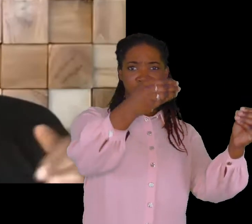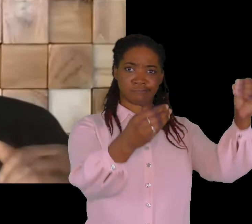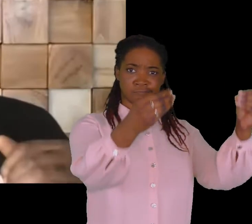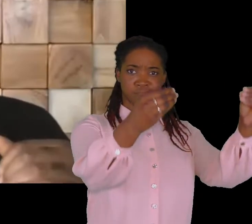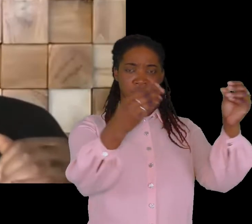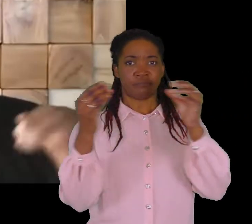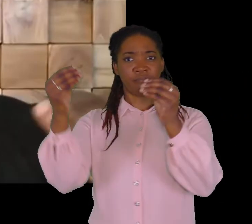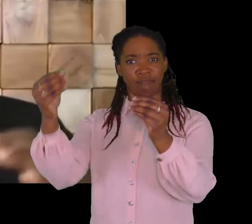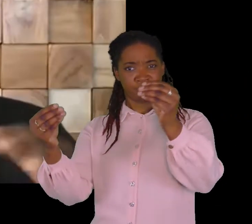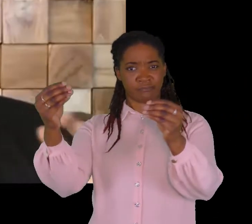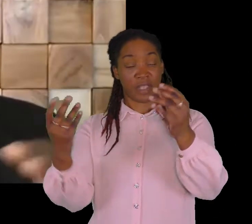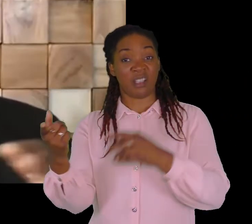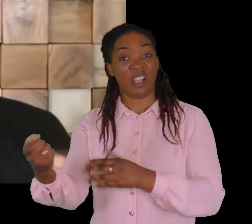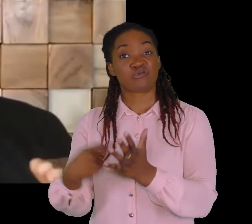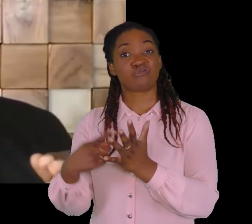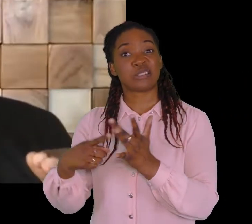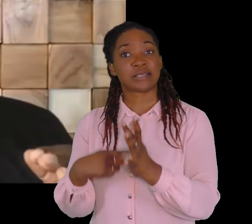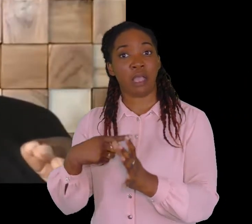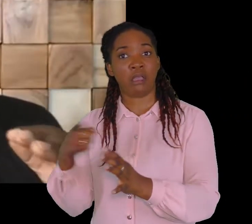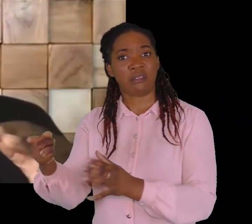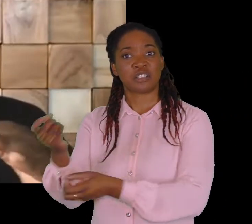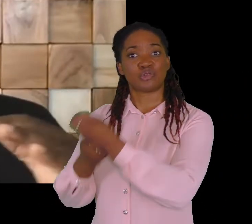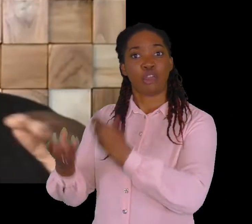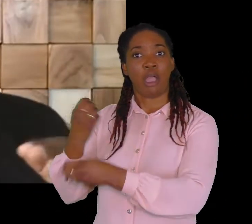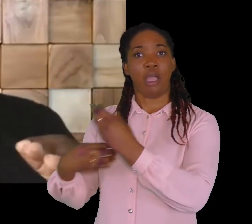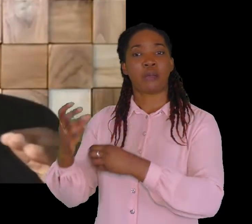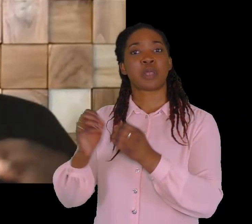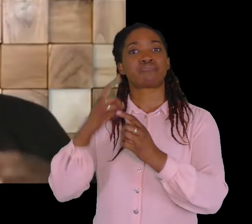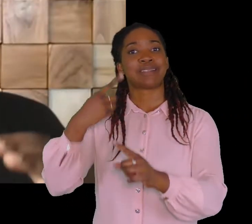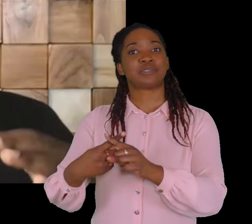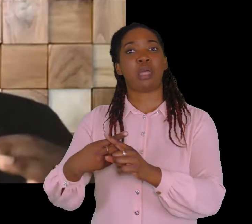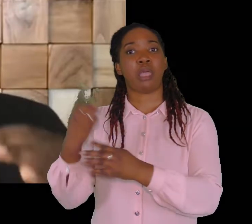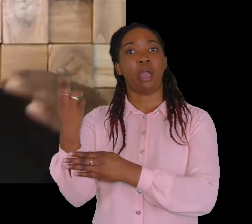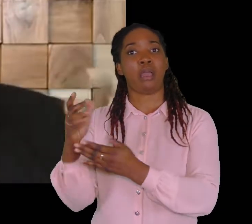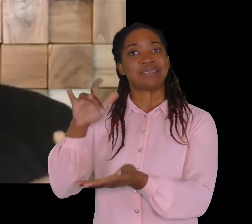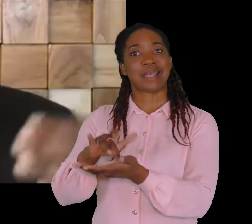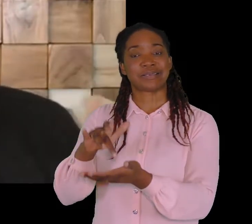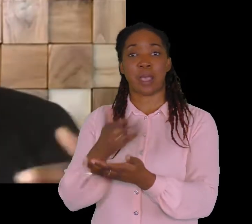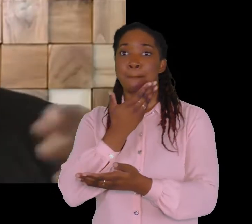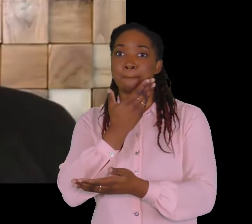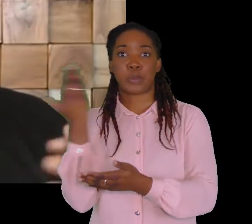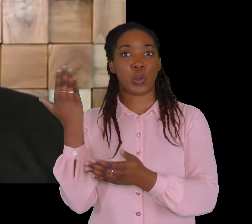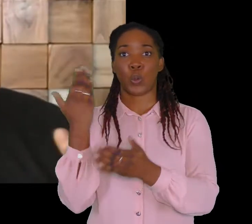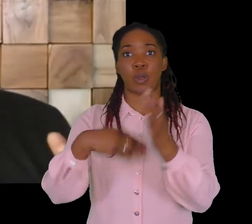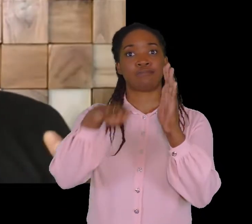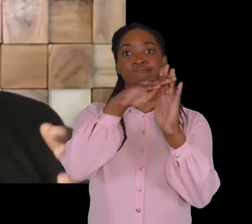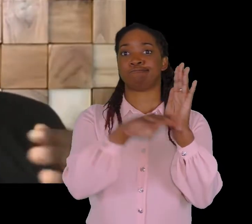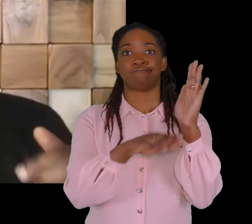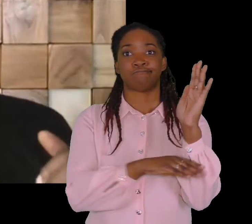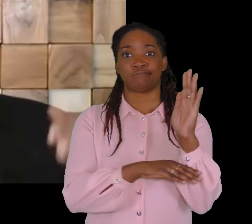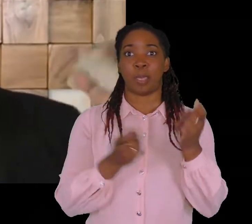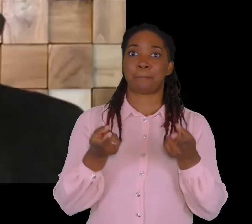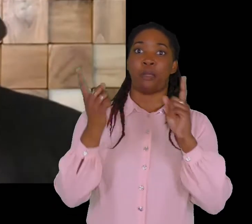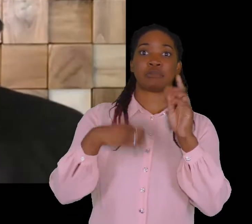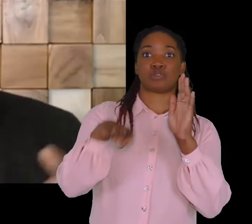Art Centre, the kind of non-hierarchical sense, the ways in which, you know, artists, you learnt, it was a learning process of